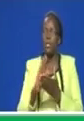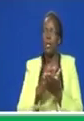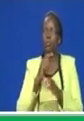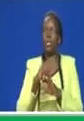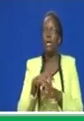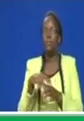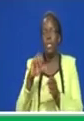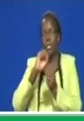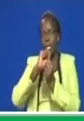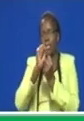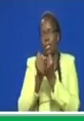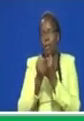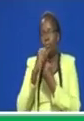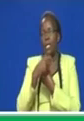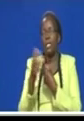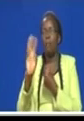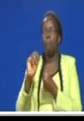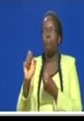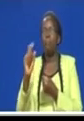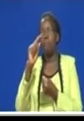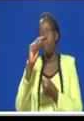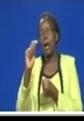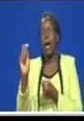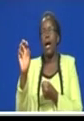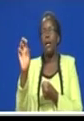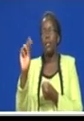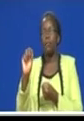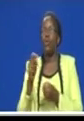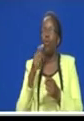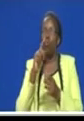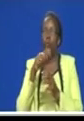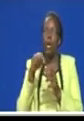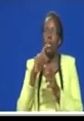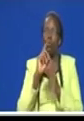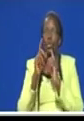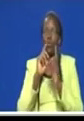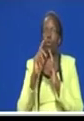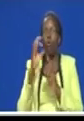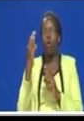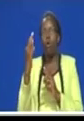the subject matter. So when we talk of theme,